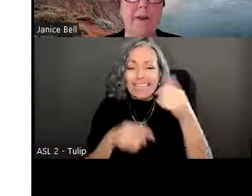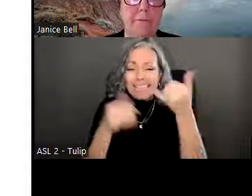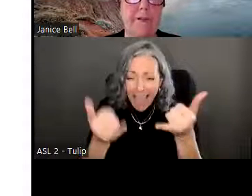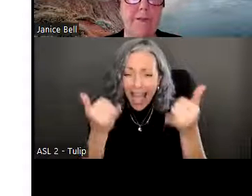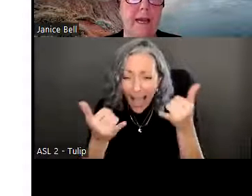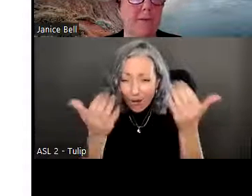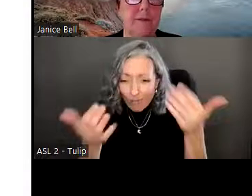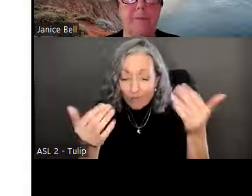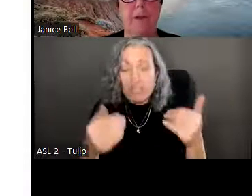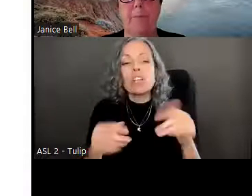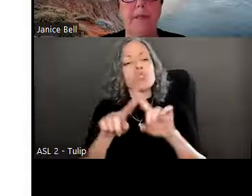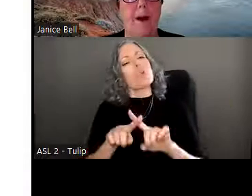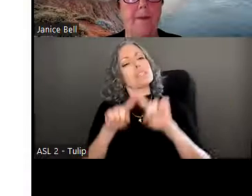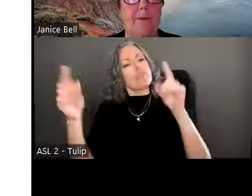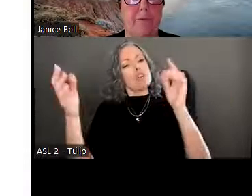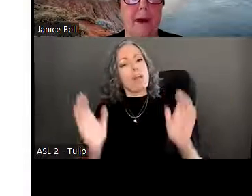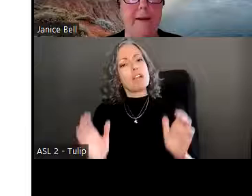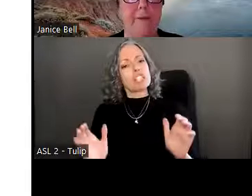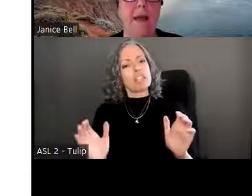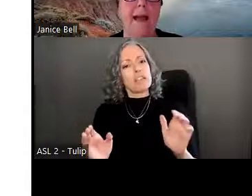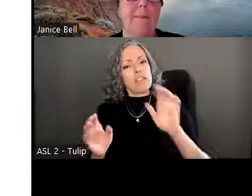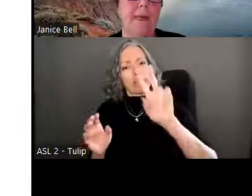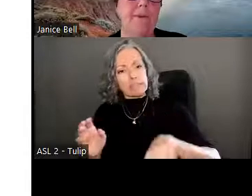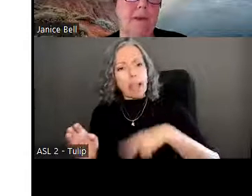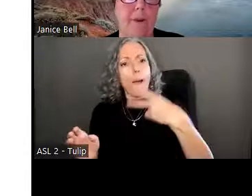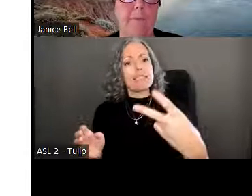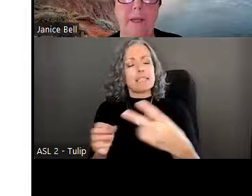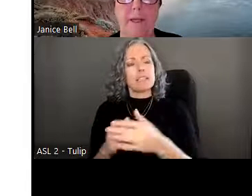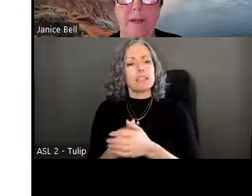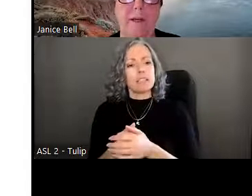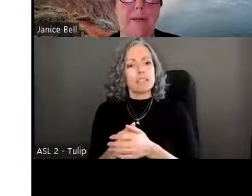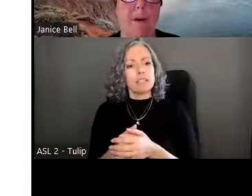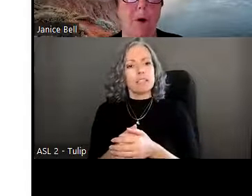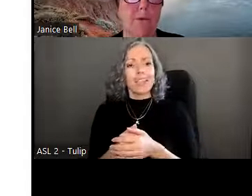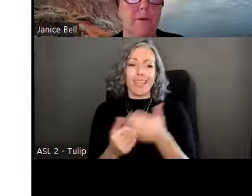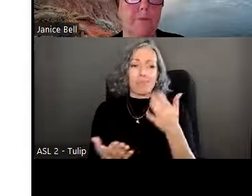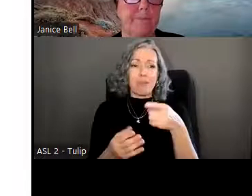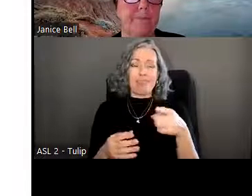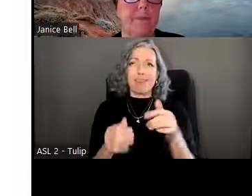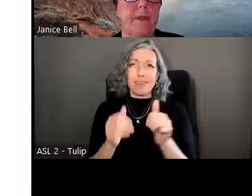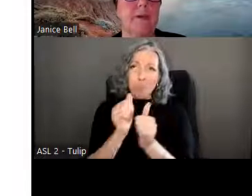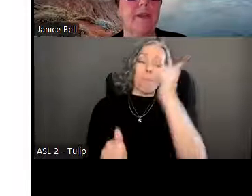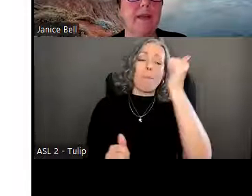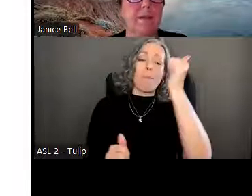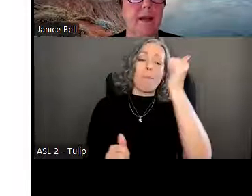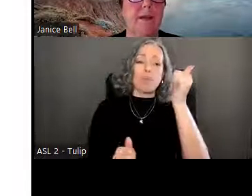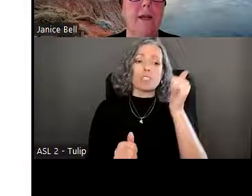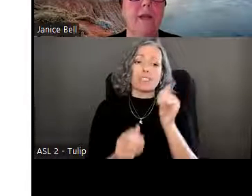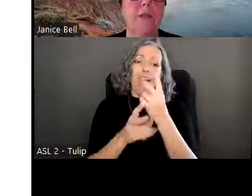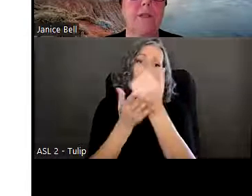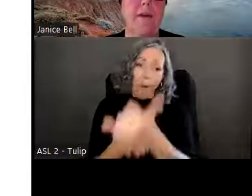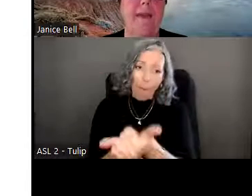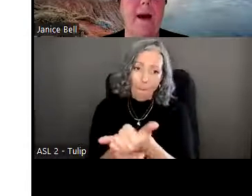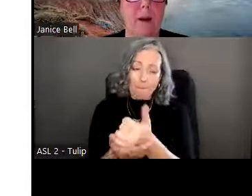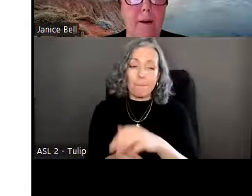a very different sample. It's the complete opposite of random, and it may be the population that needs help most. So in the next slide,